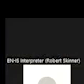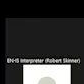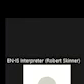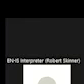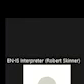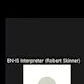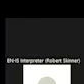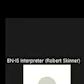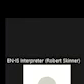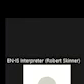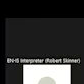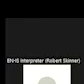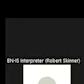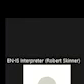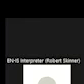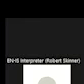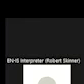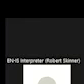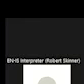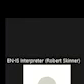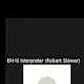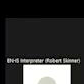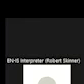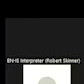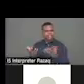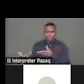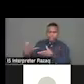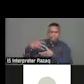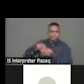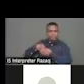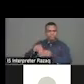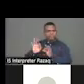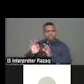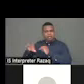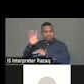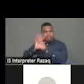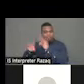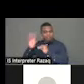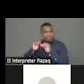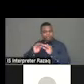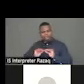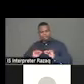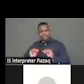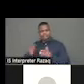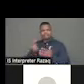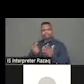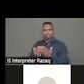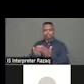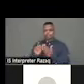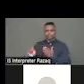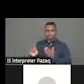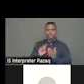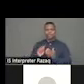the learning of children with disabilities and those without disabilities is key to